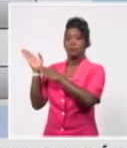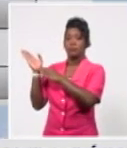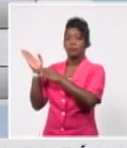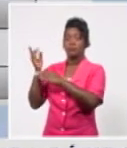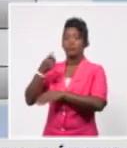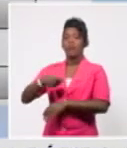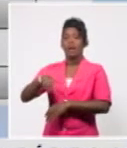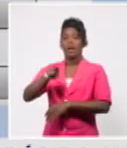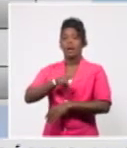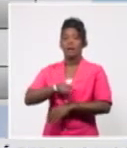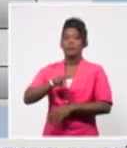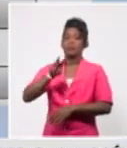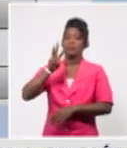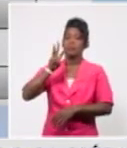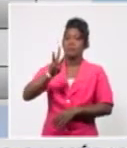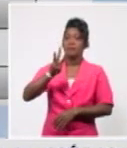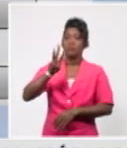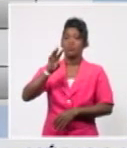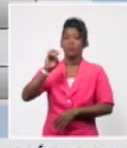Yesterday,